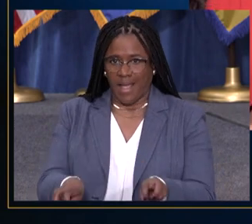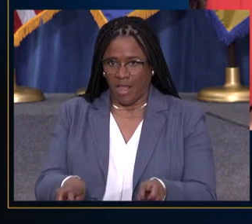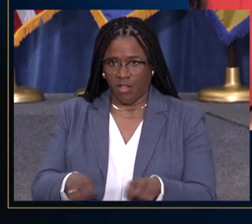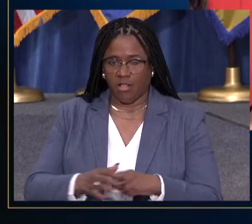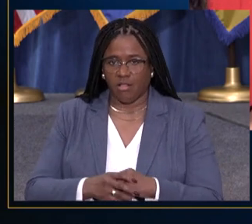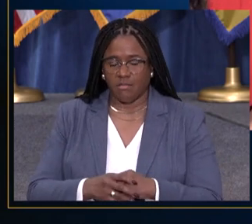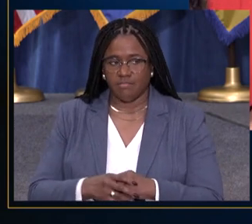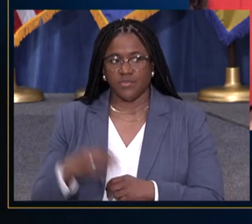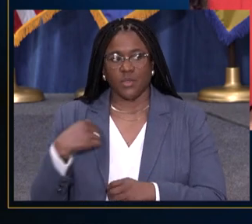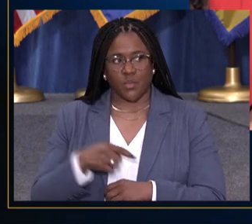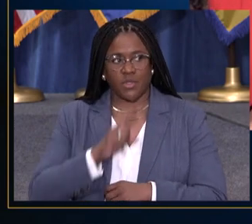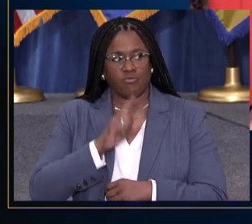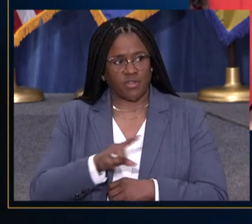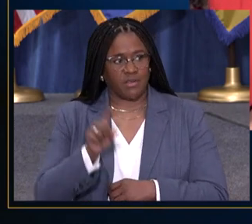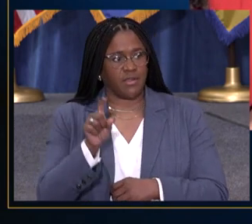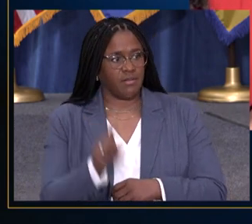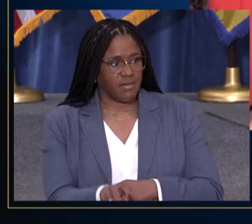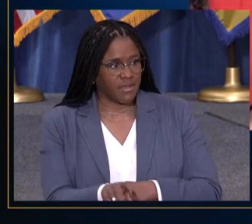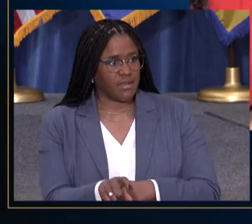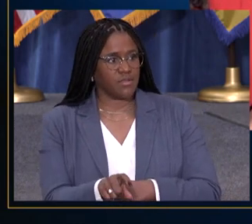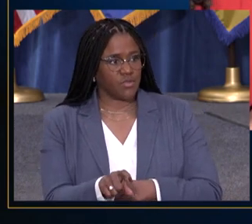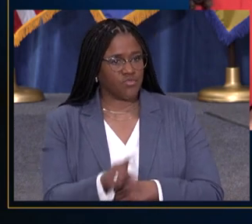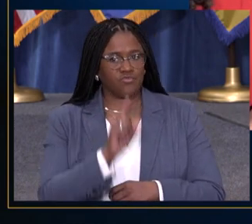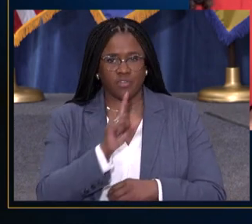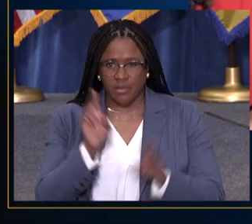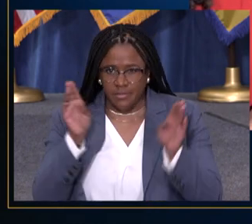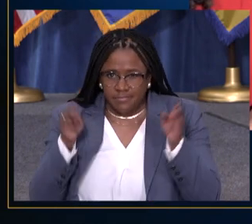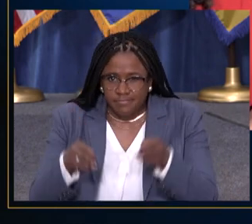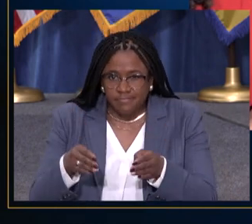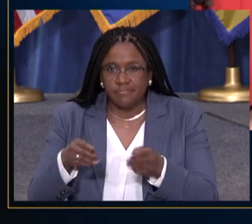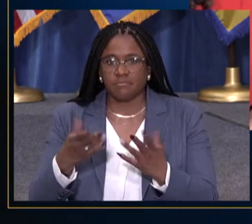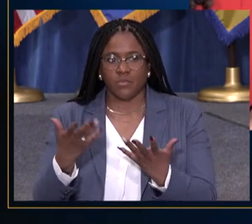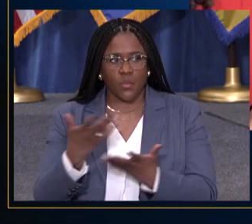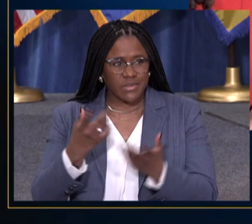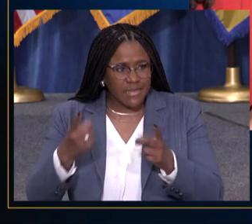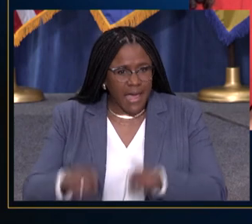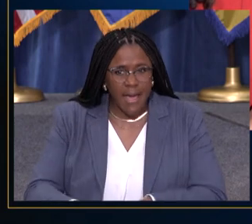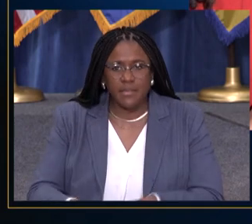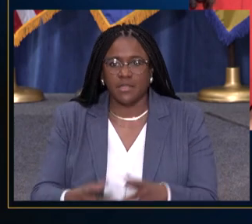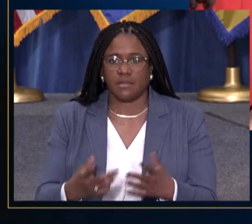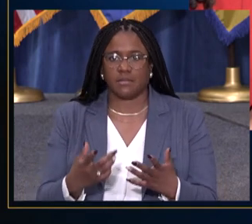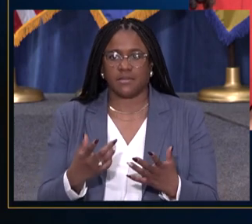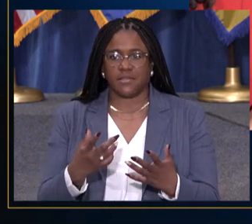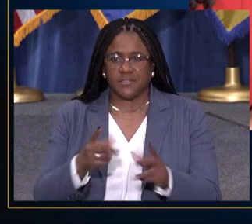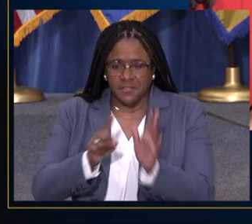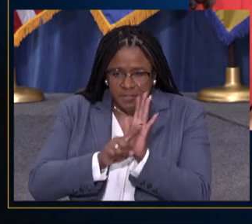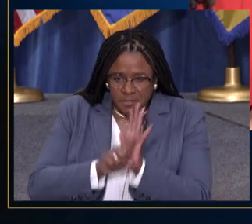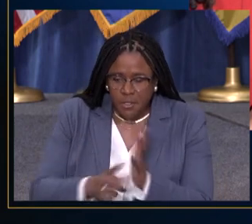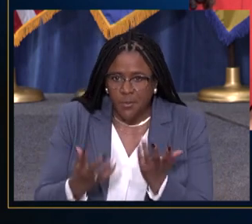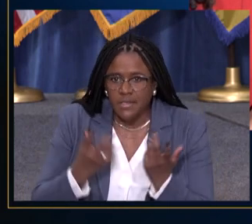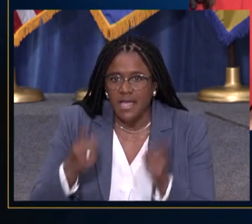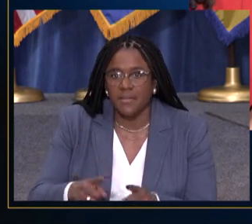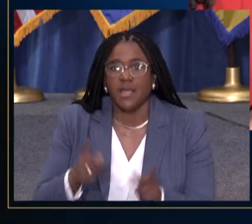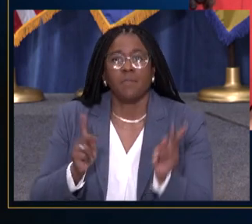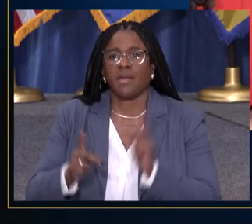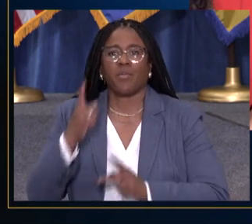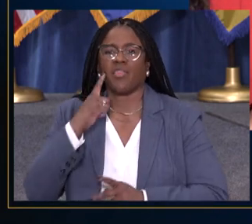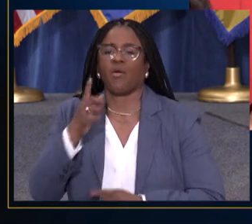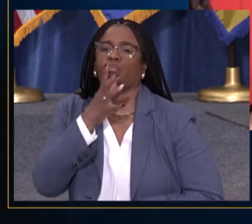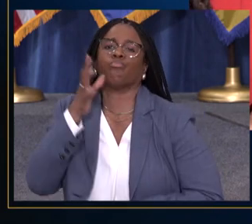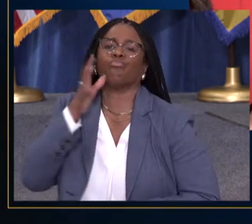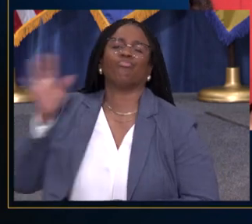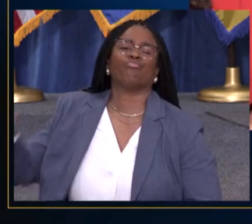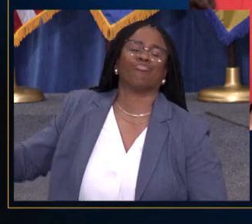we do really need to take a close look at what is happening, because people think it's all rural,